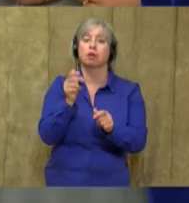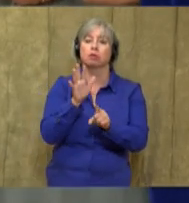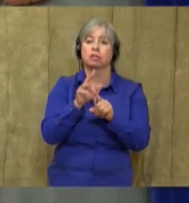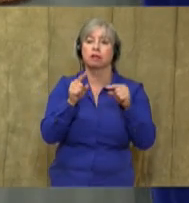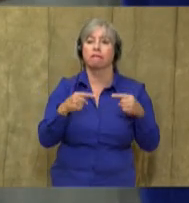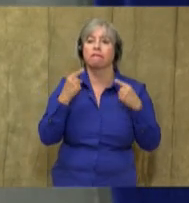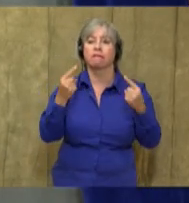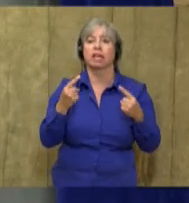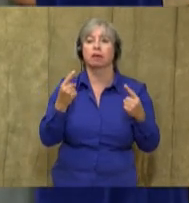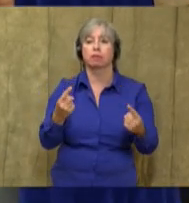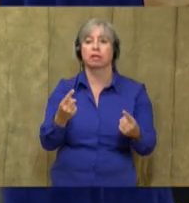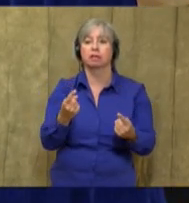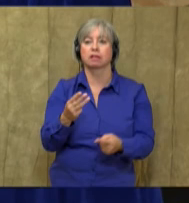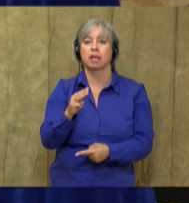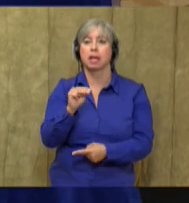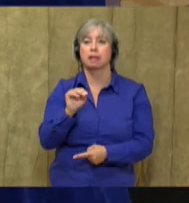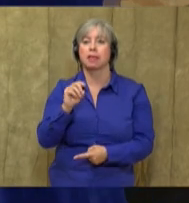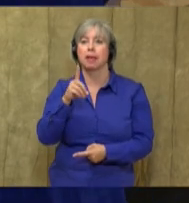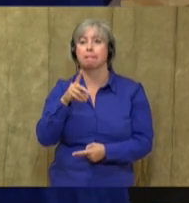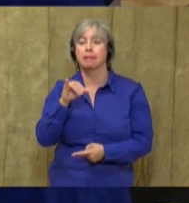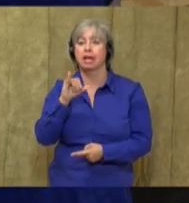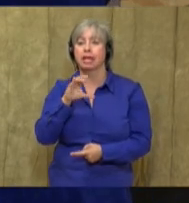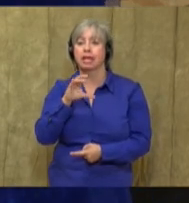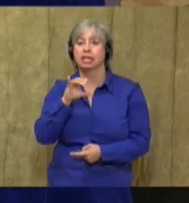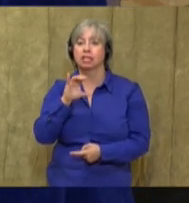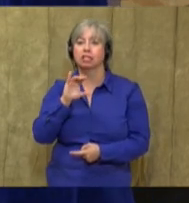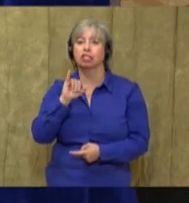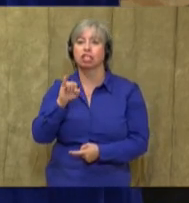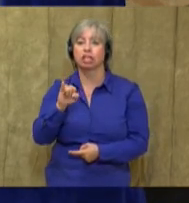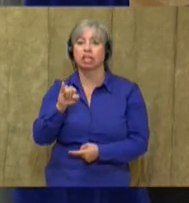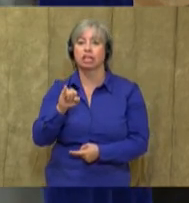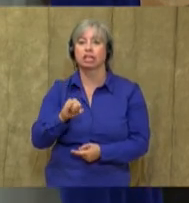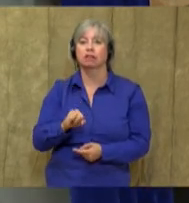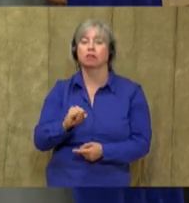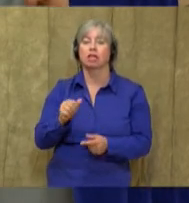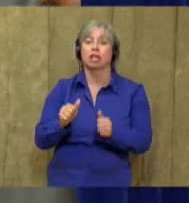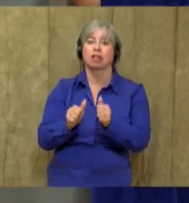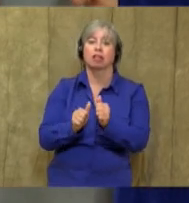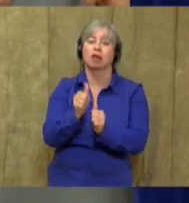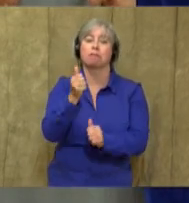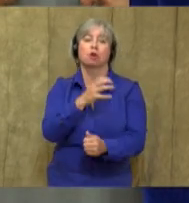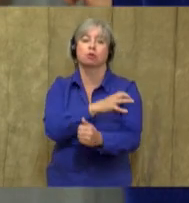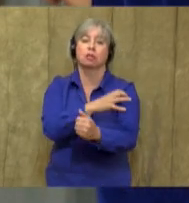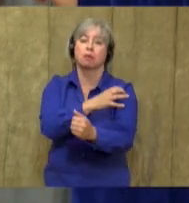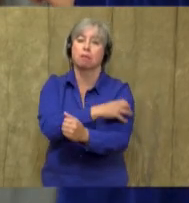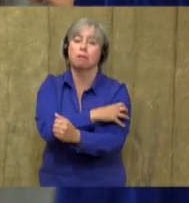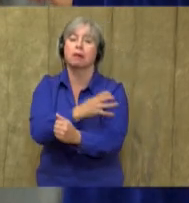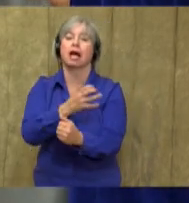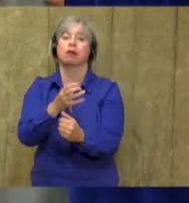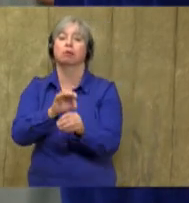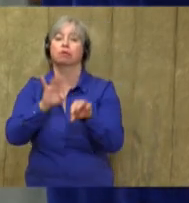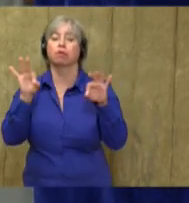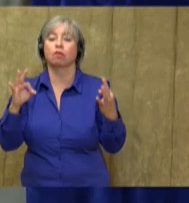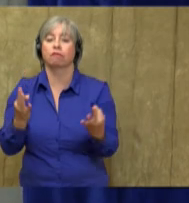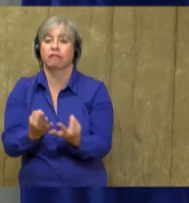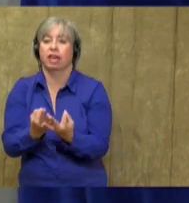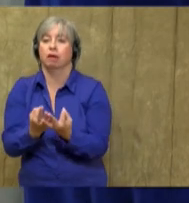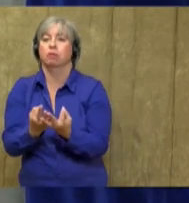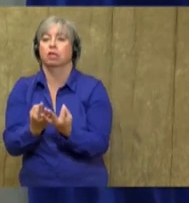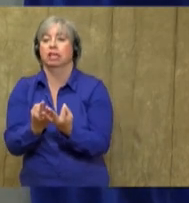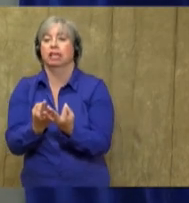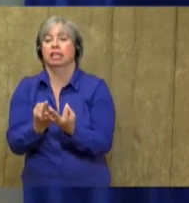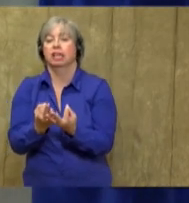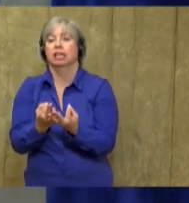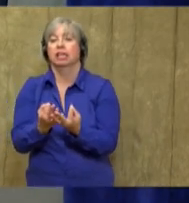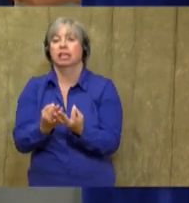going to be the Medici family. The Medici family is the most powerful banking family of Florence. And they